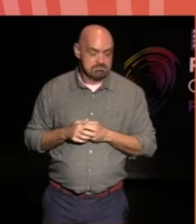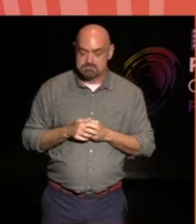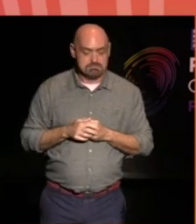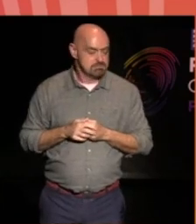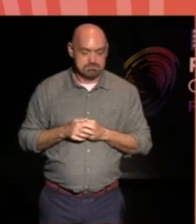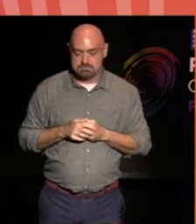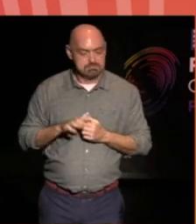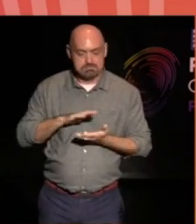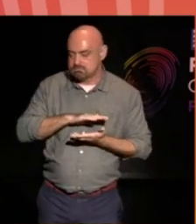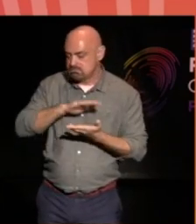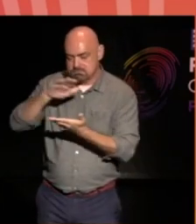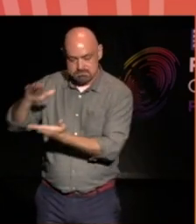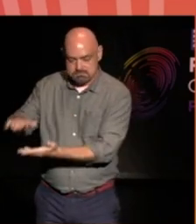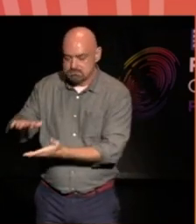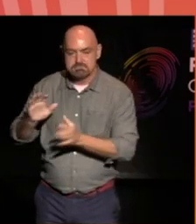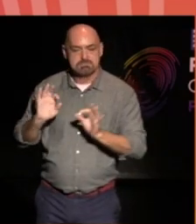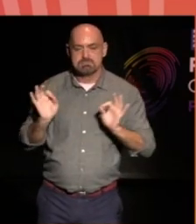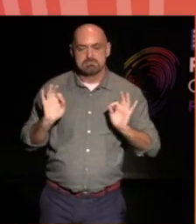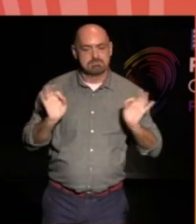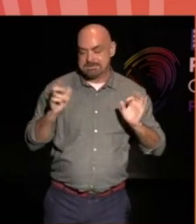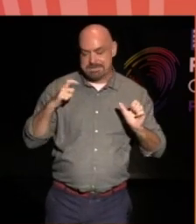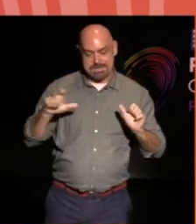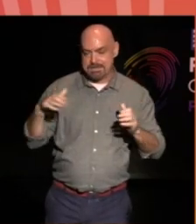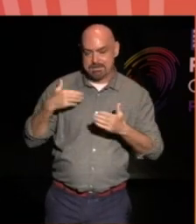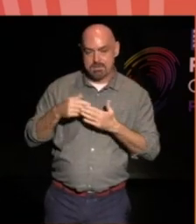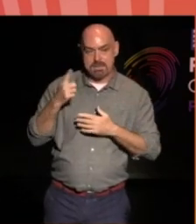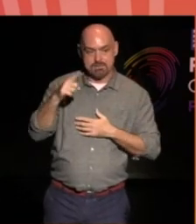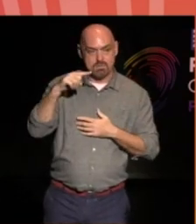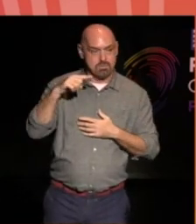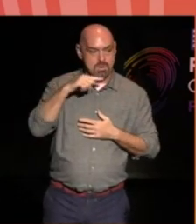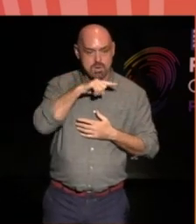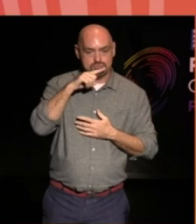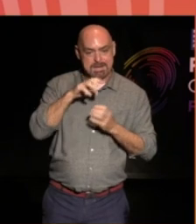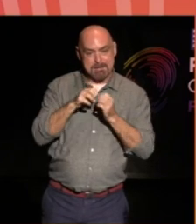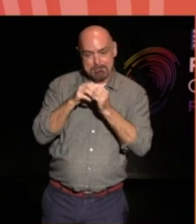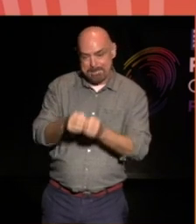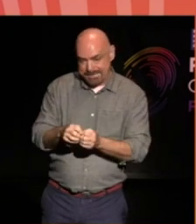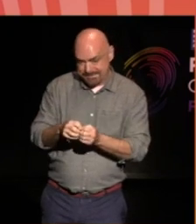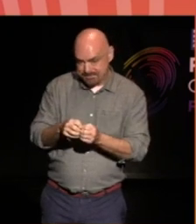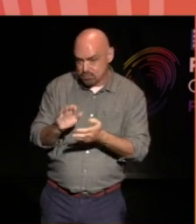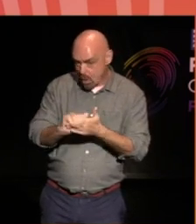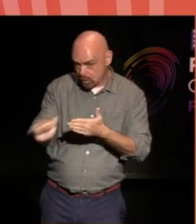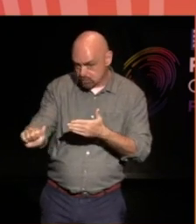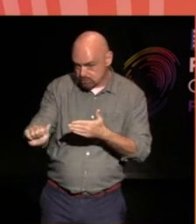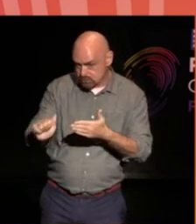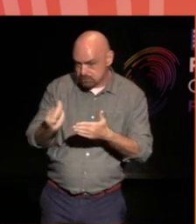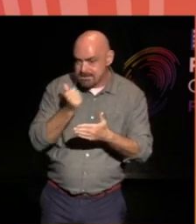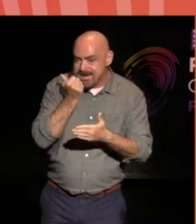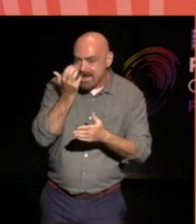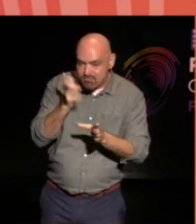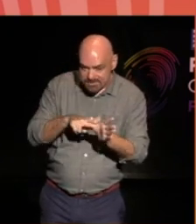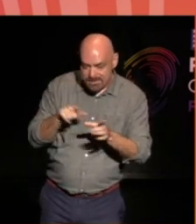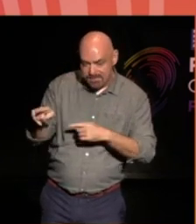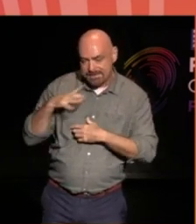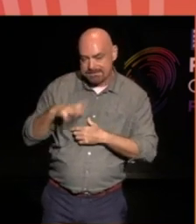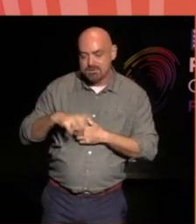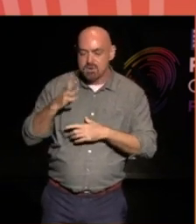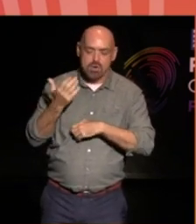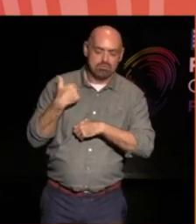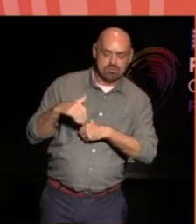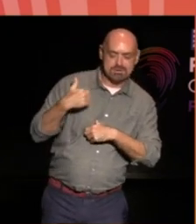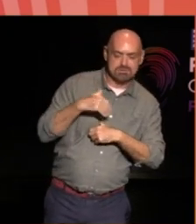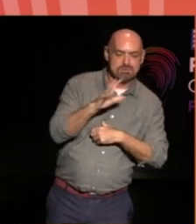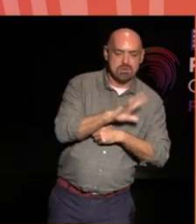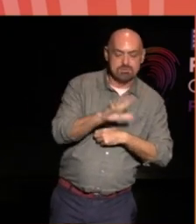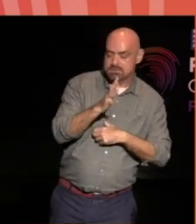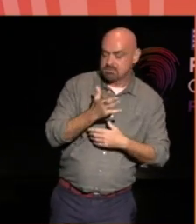it is not even delivered now. And it's 100 billion a year that these countries need, that's dollars. And so the richest countries have got to put